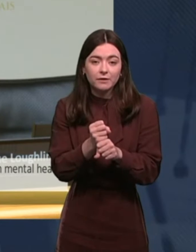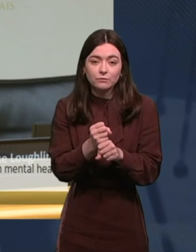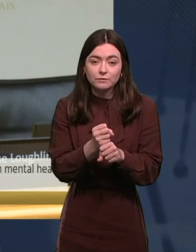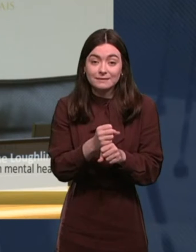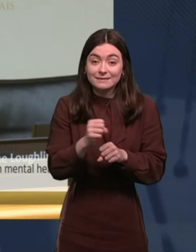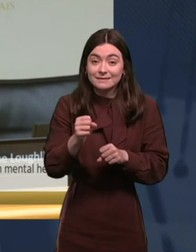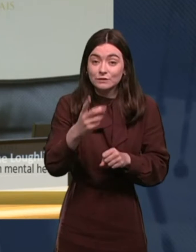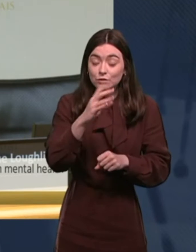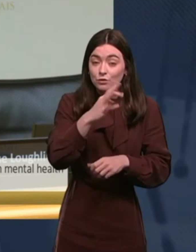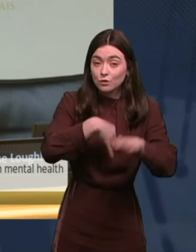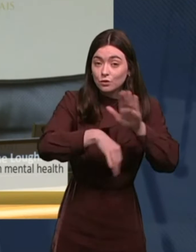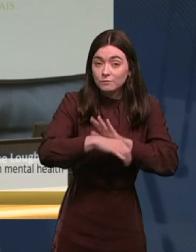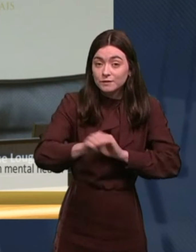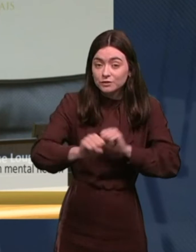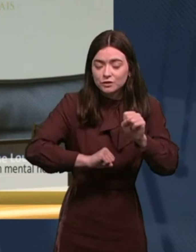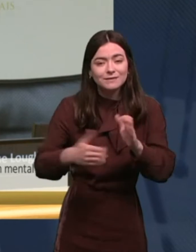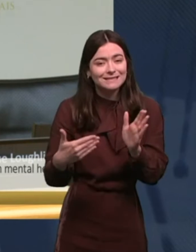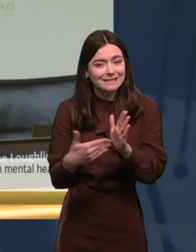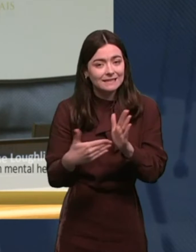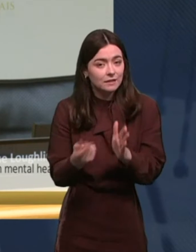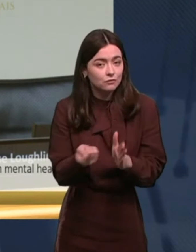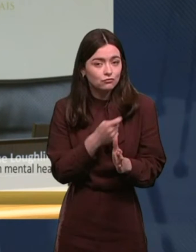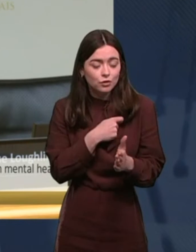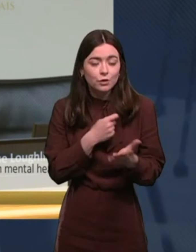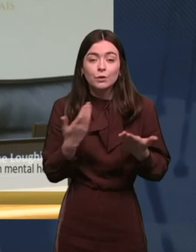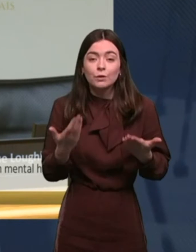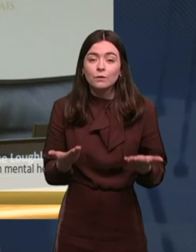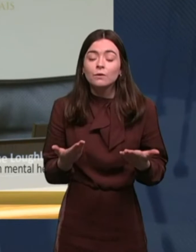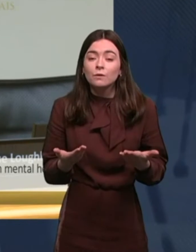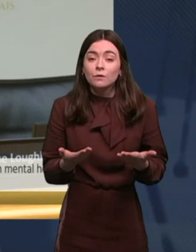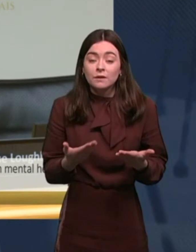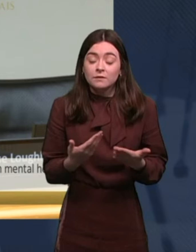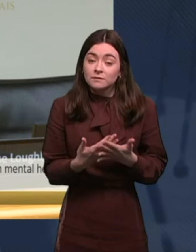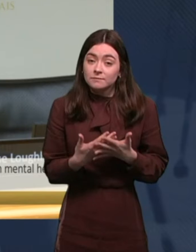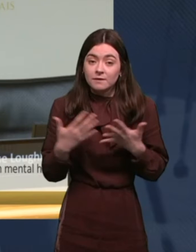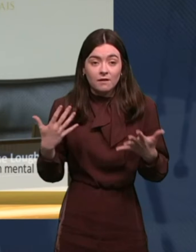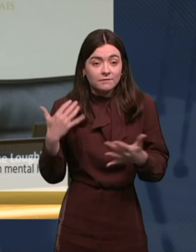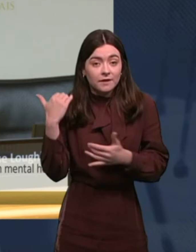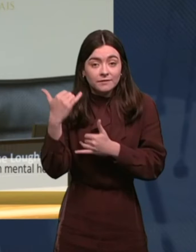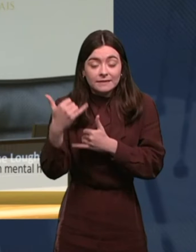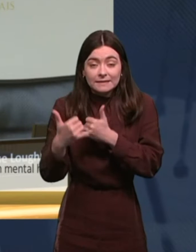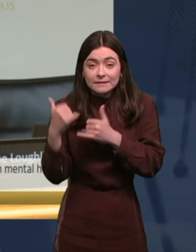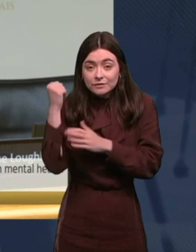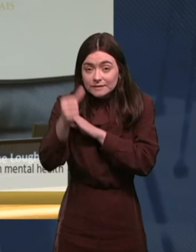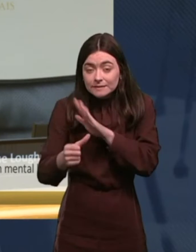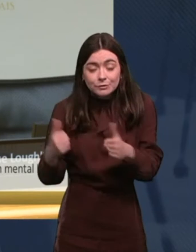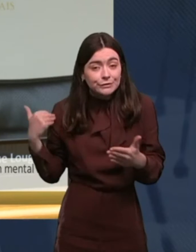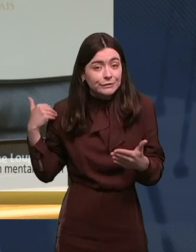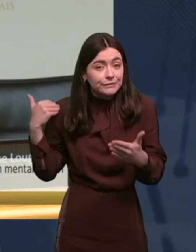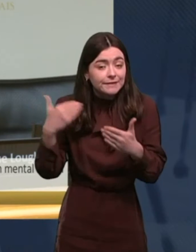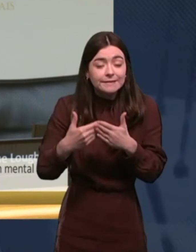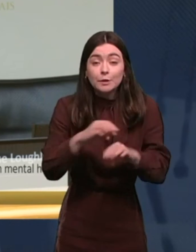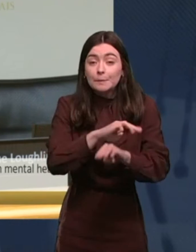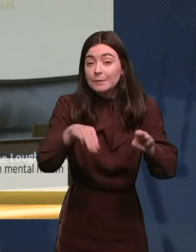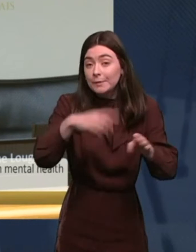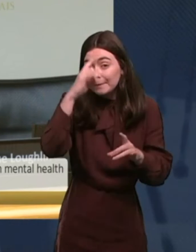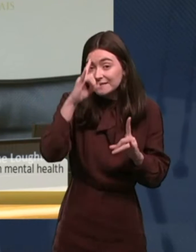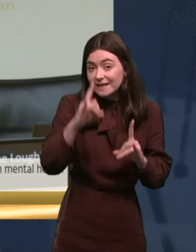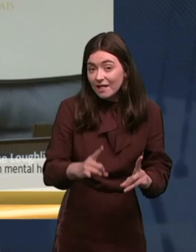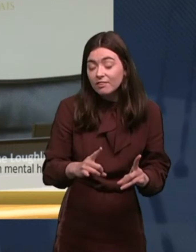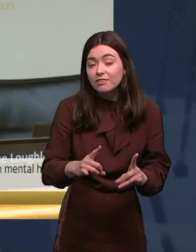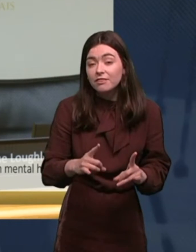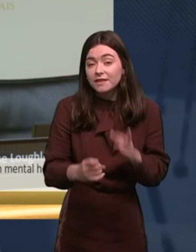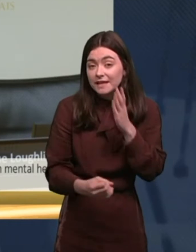state services, it's absolutely true. And again, it's long been our experience of people who have both mental health issues or